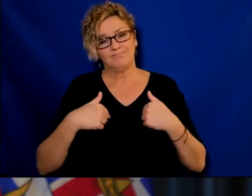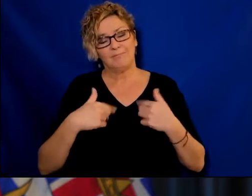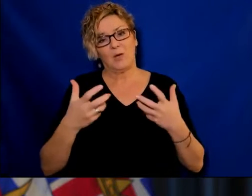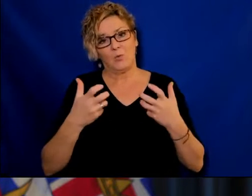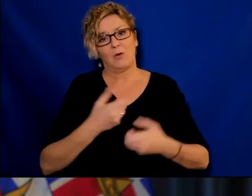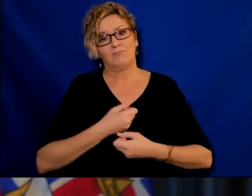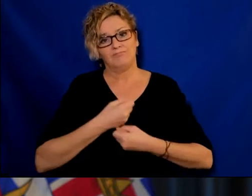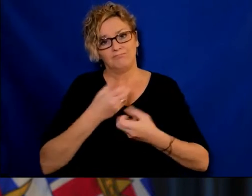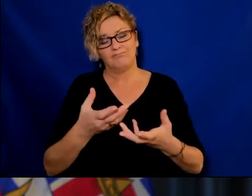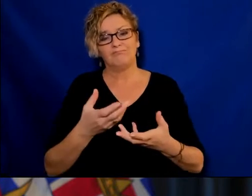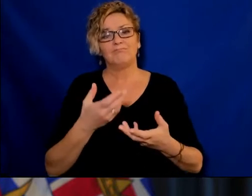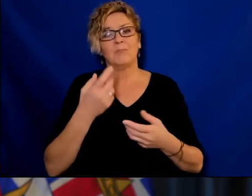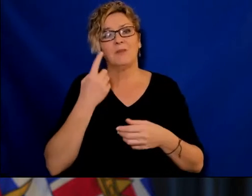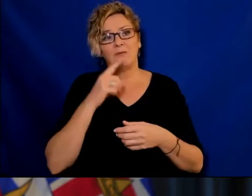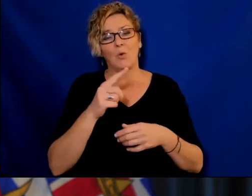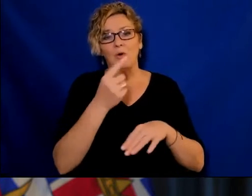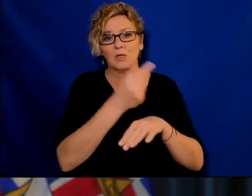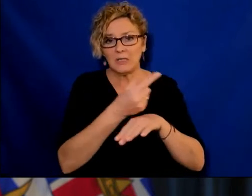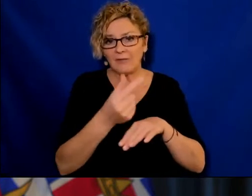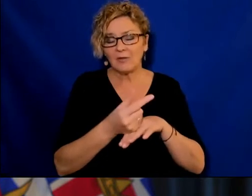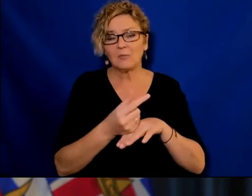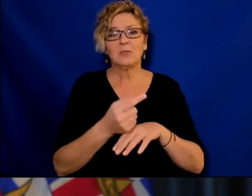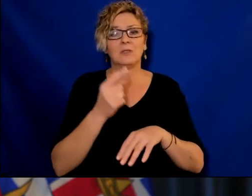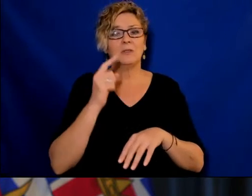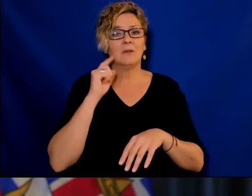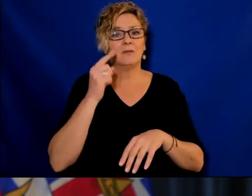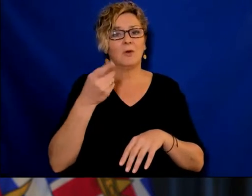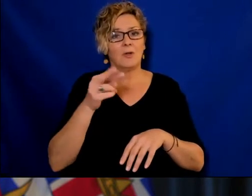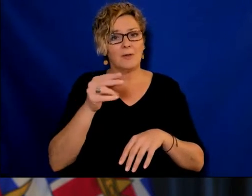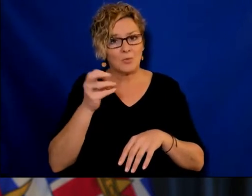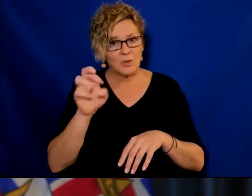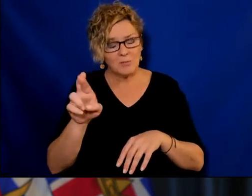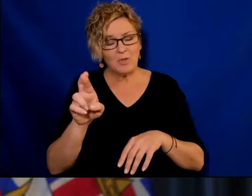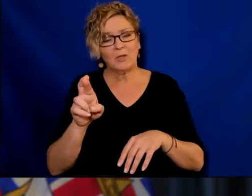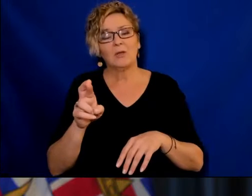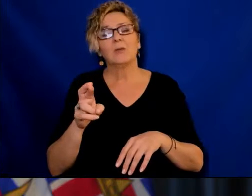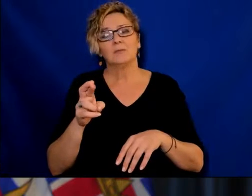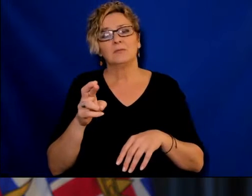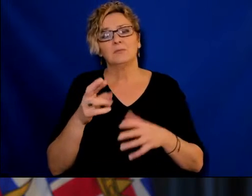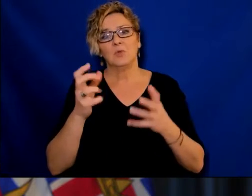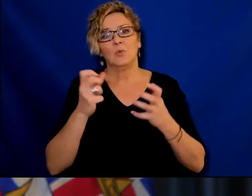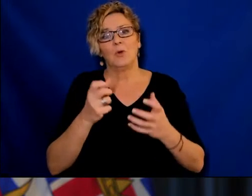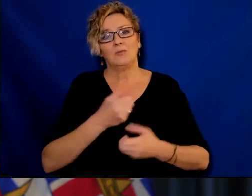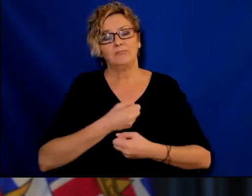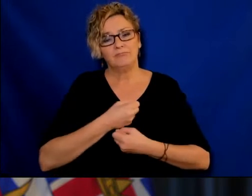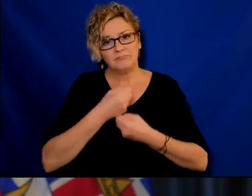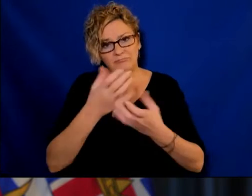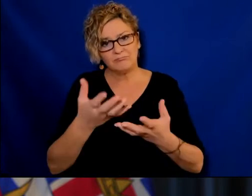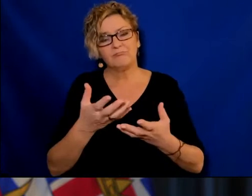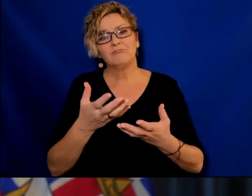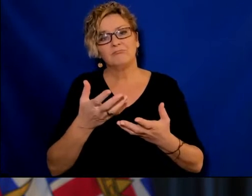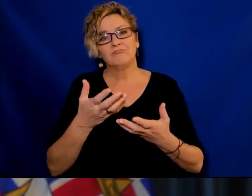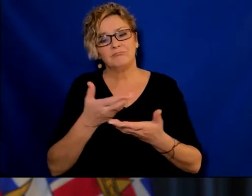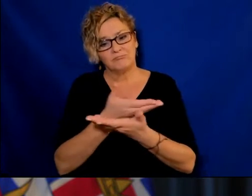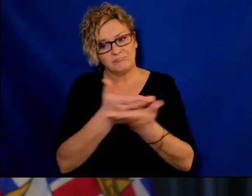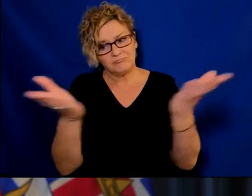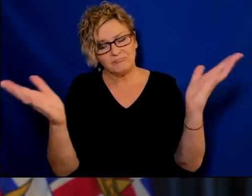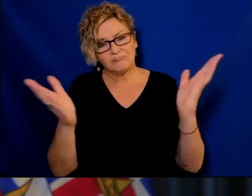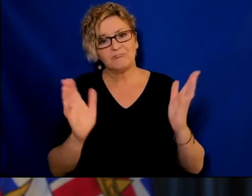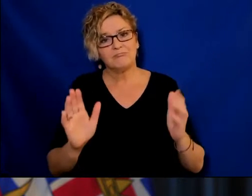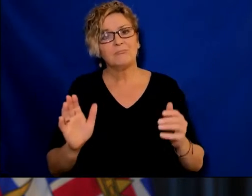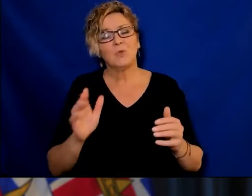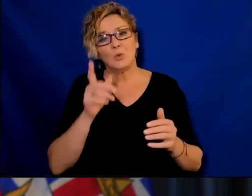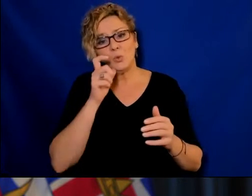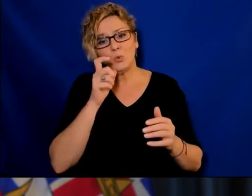time to grieve to all those families and all those who have been affected during this pandemic. 299 people have